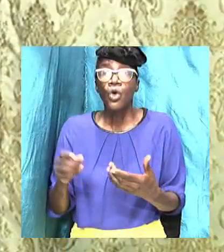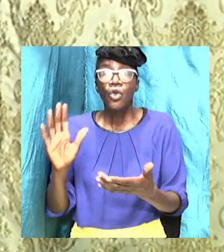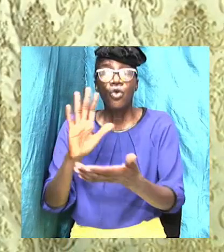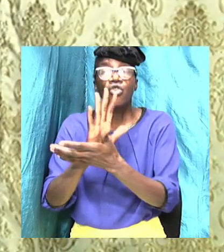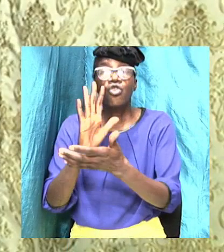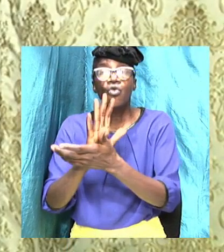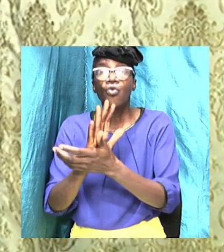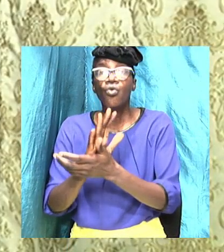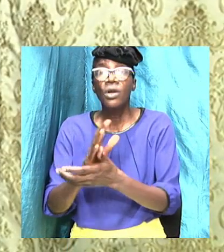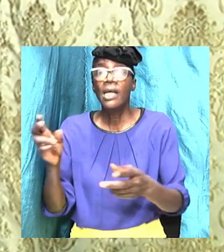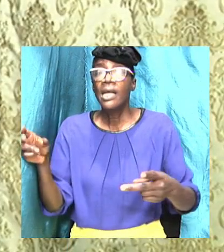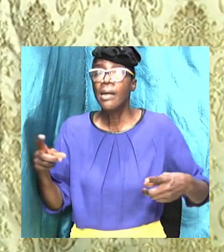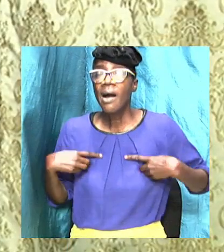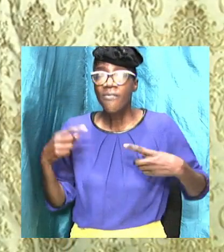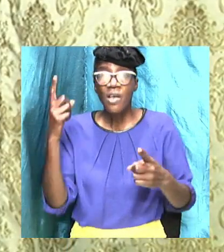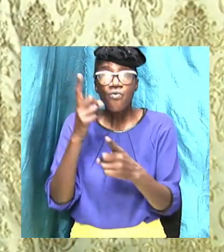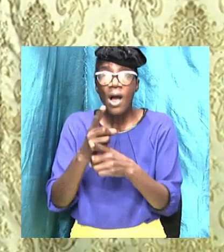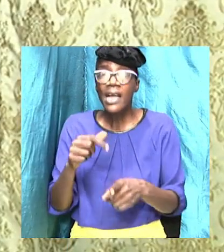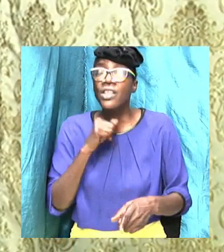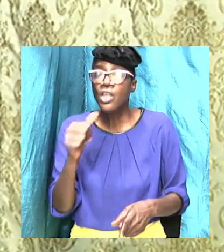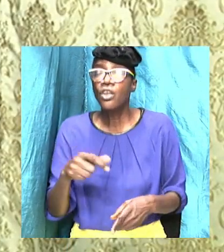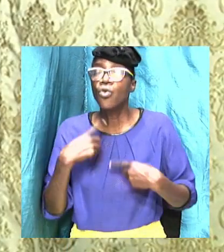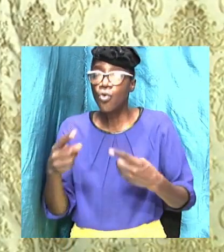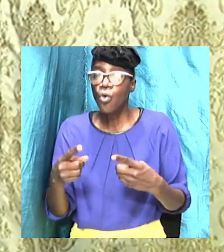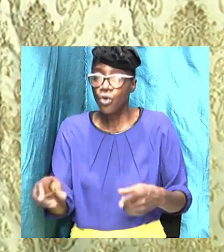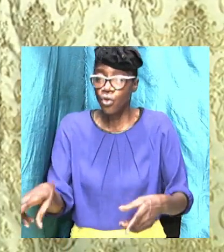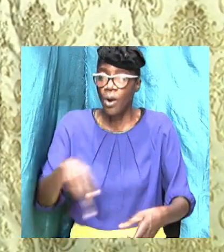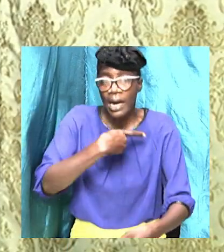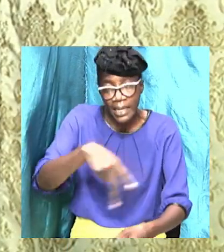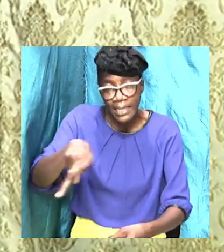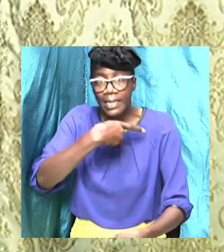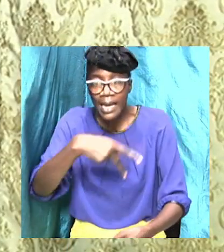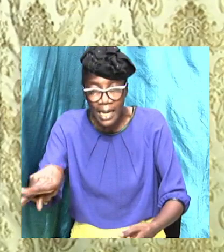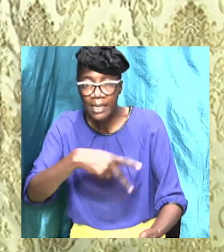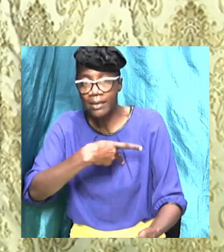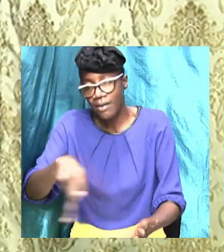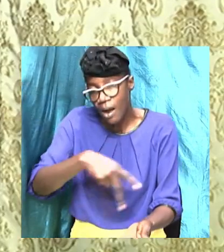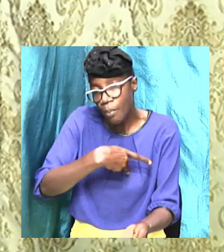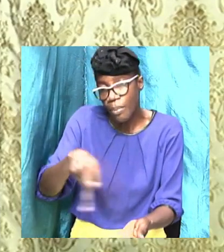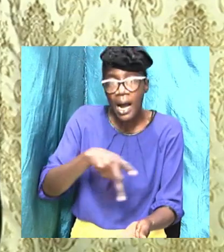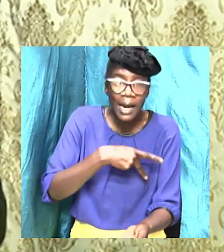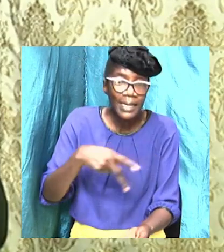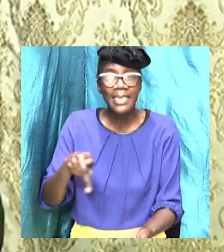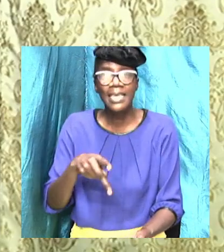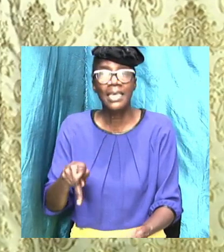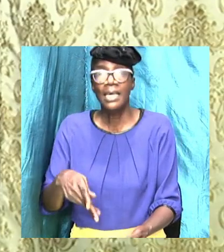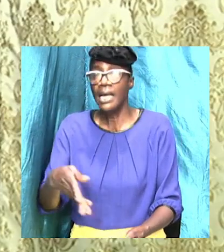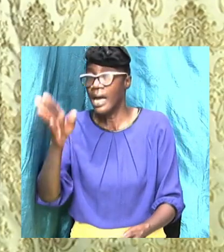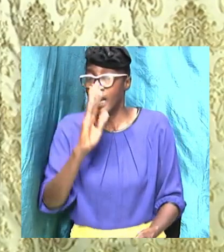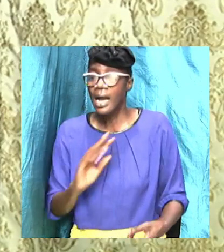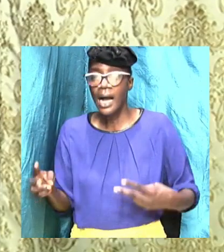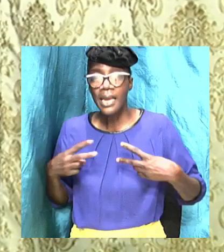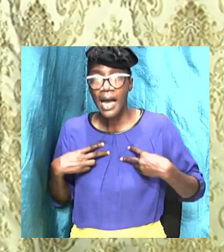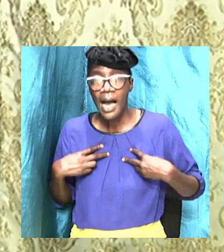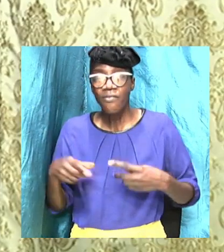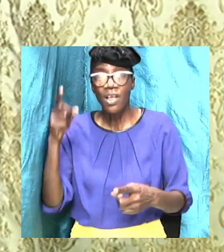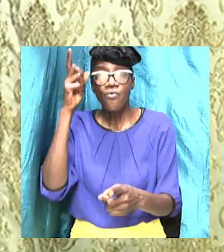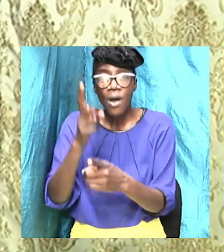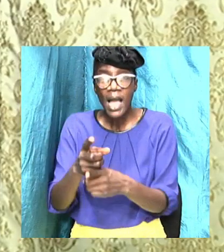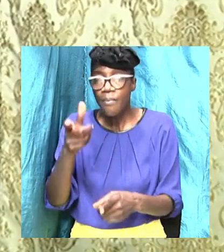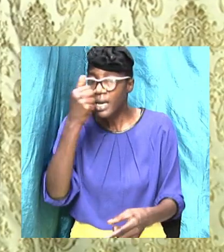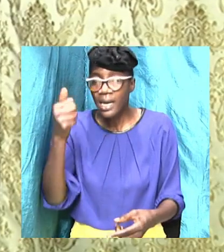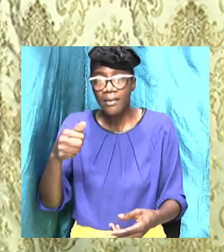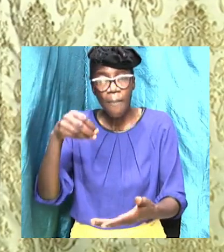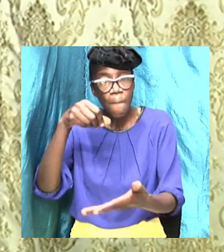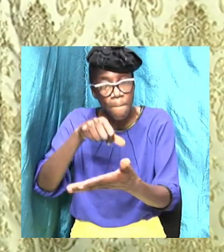right to tell us not to go to a dance or a party. God has the right because he has purchased you with a price.